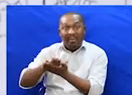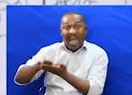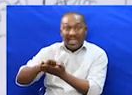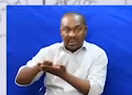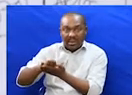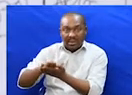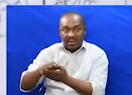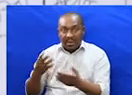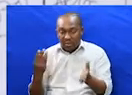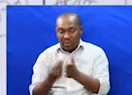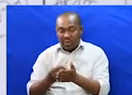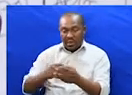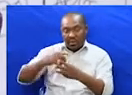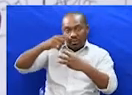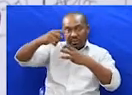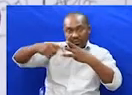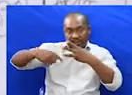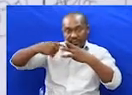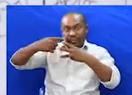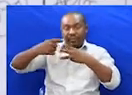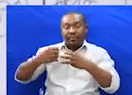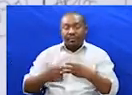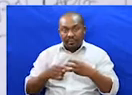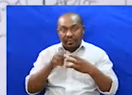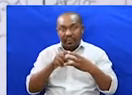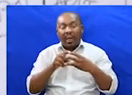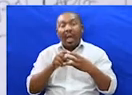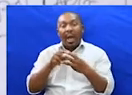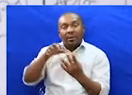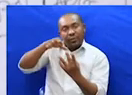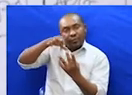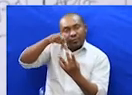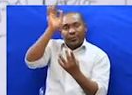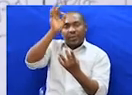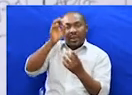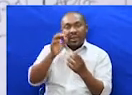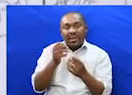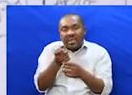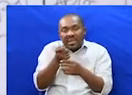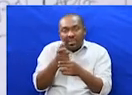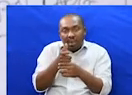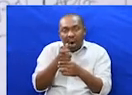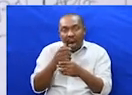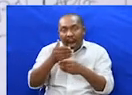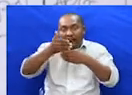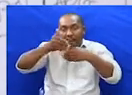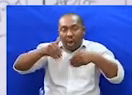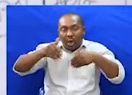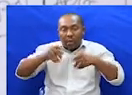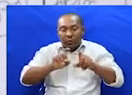these three things, that is the smaller building block that I told